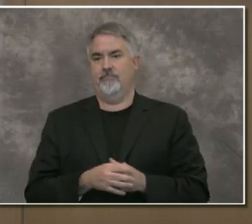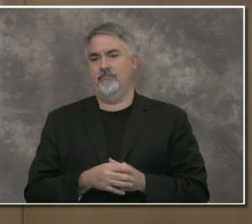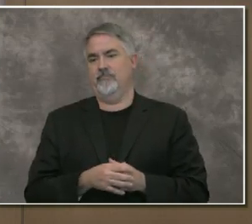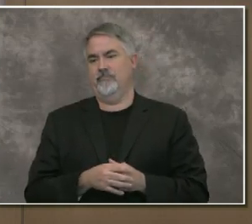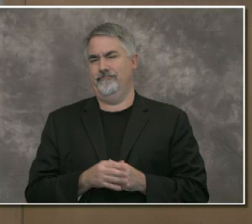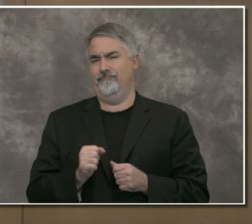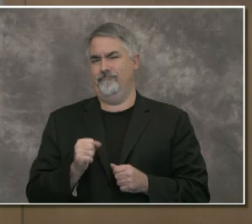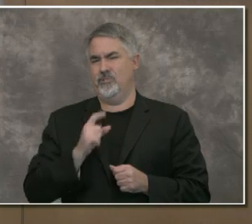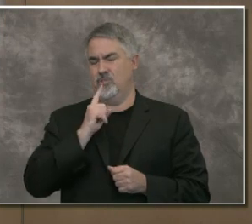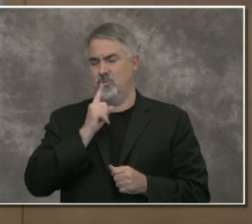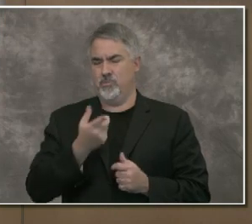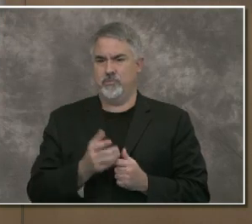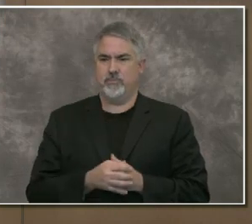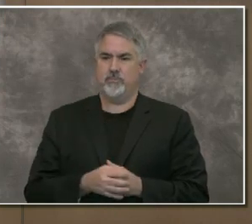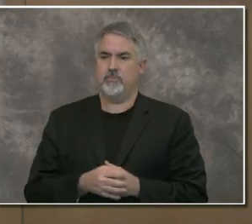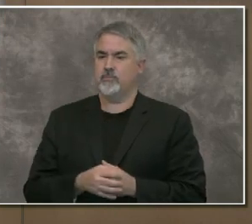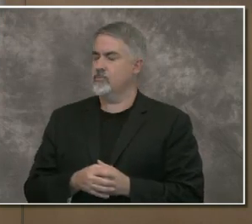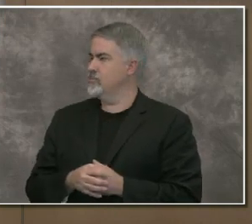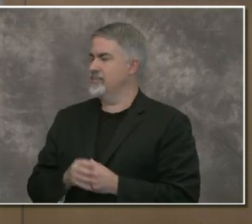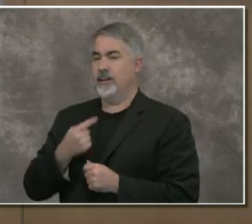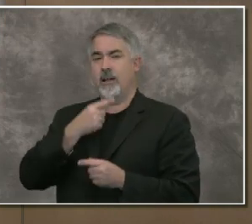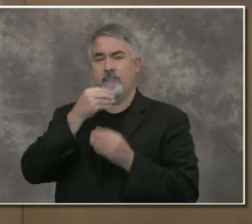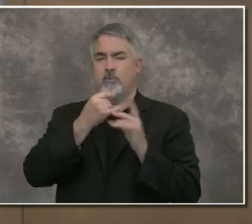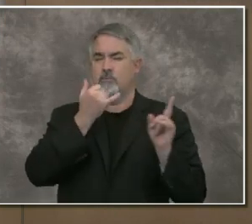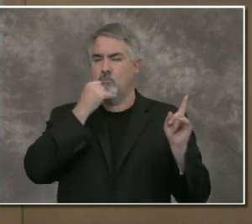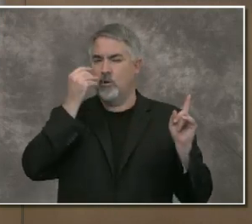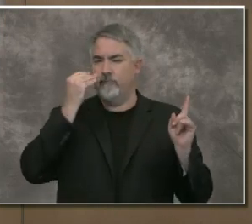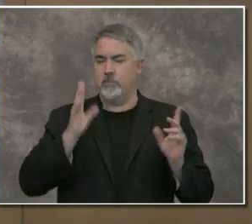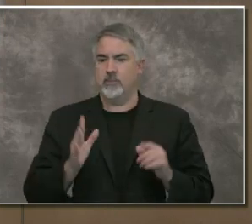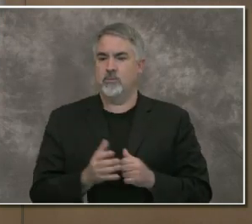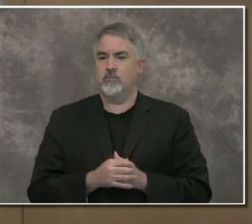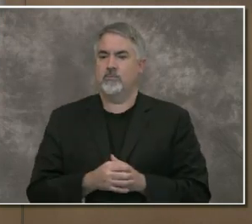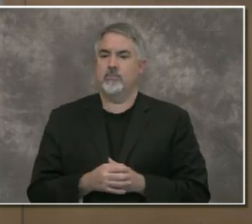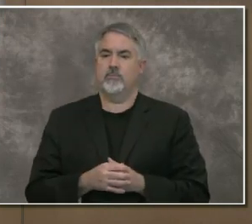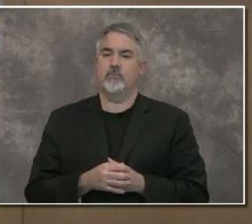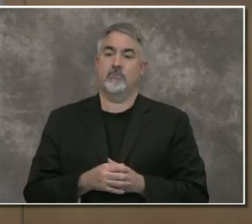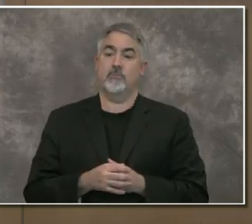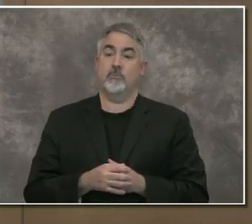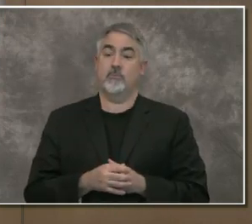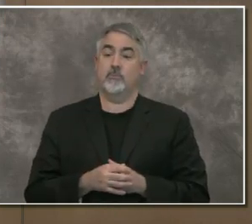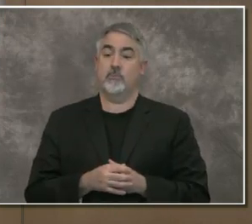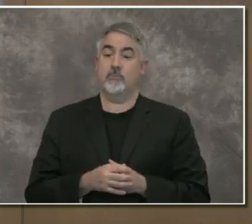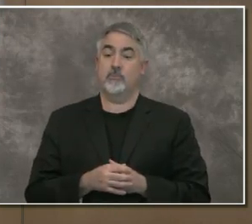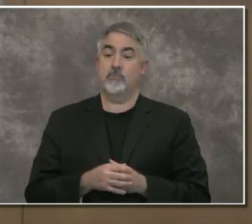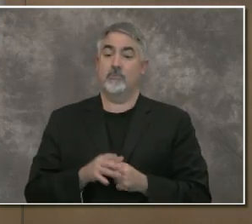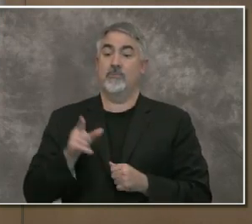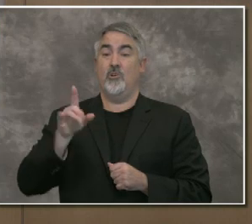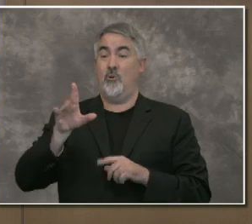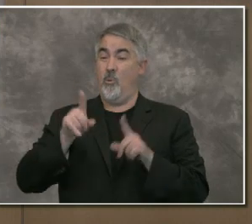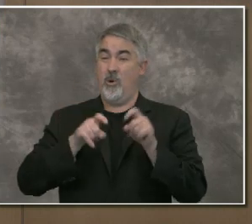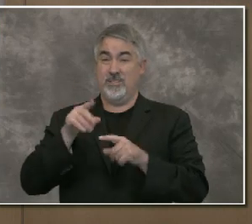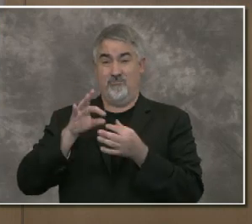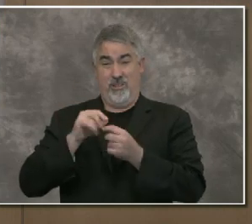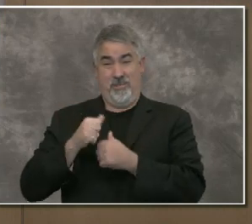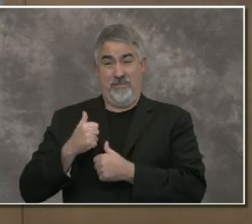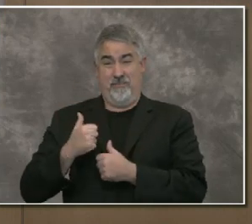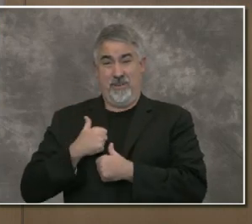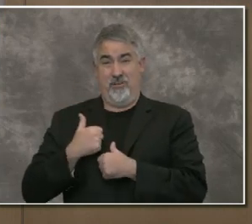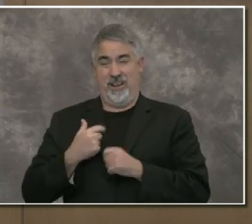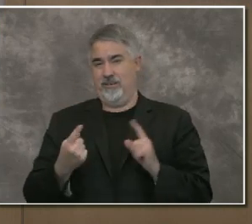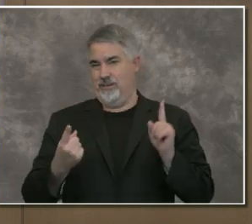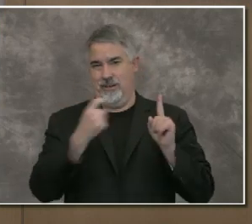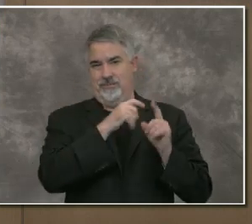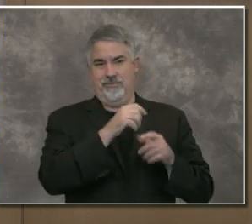correct. And then, again, I think you should be directing these questions to the jurisdiction that